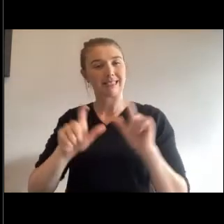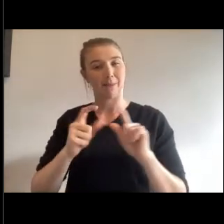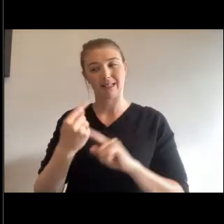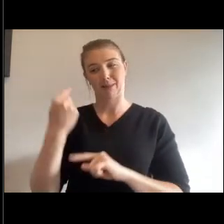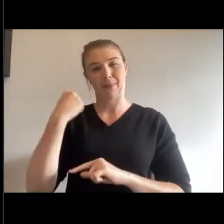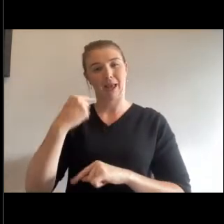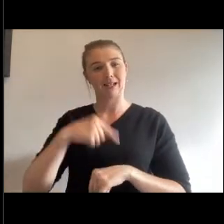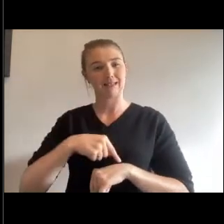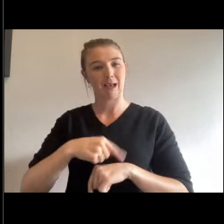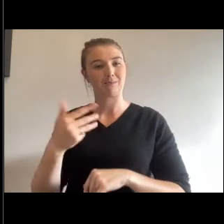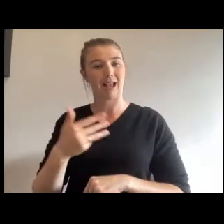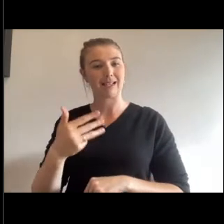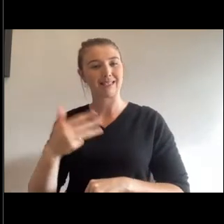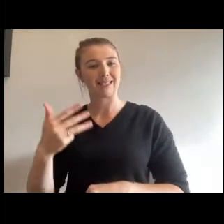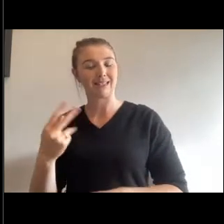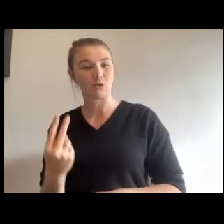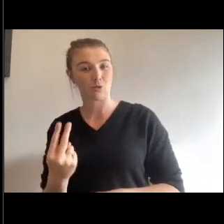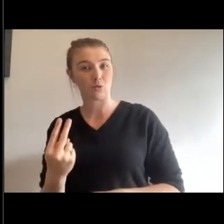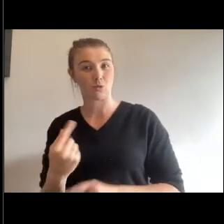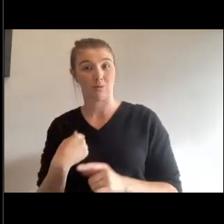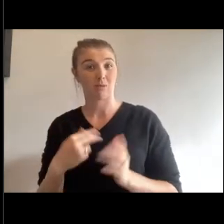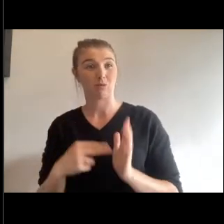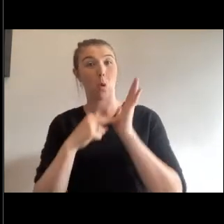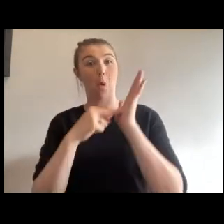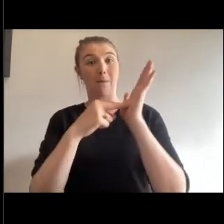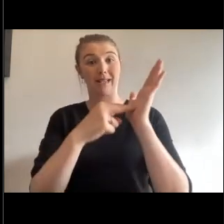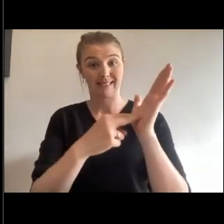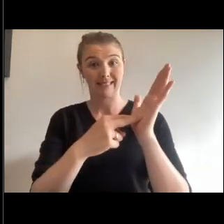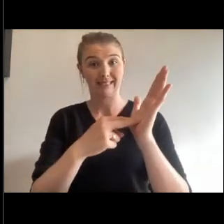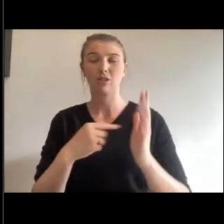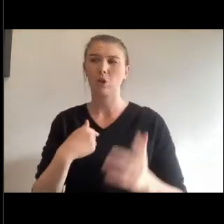1992. So I was nominated for that. So I was quite